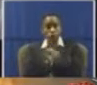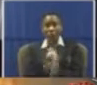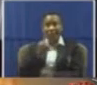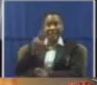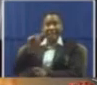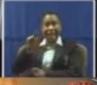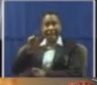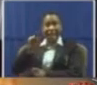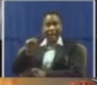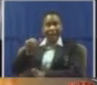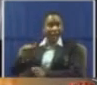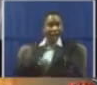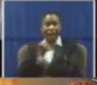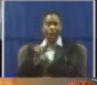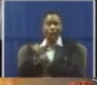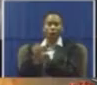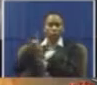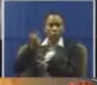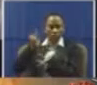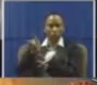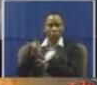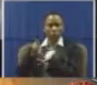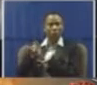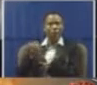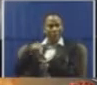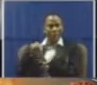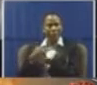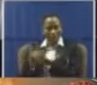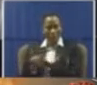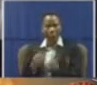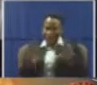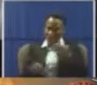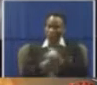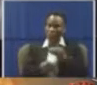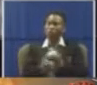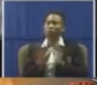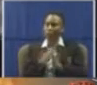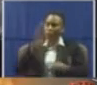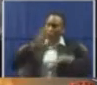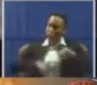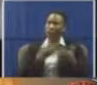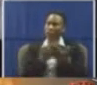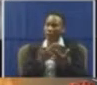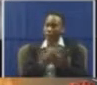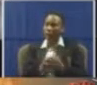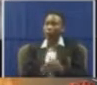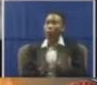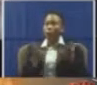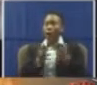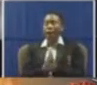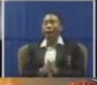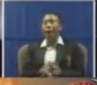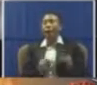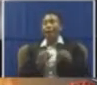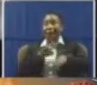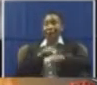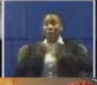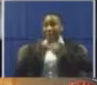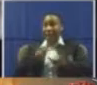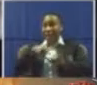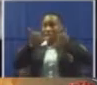DNA or buccal samples taken from them can now have additional charges added to their sentences if buccal